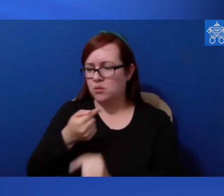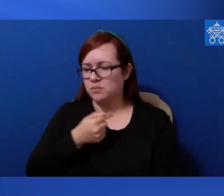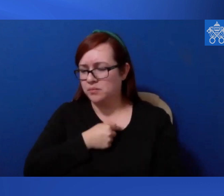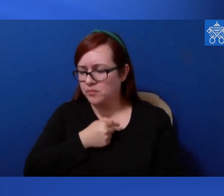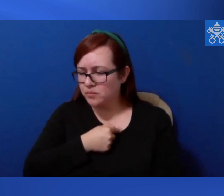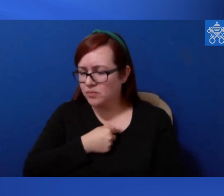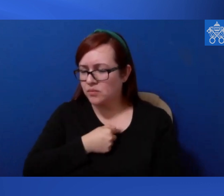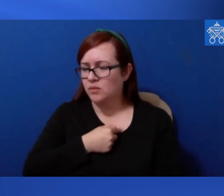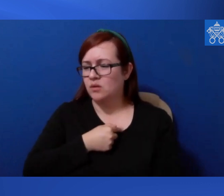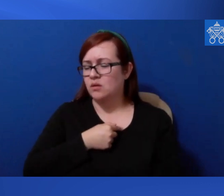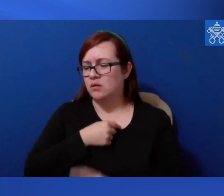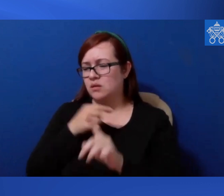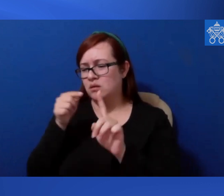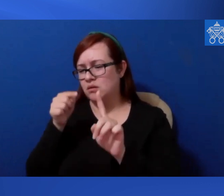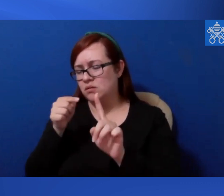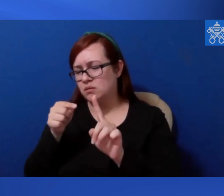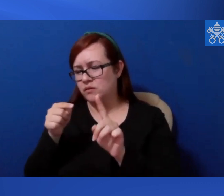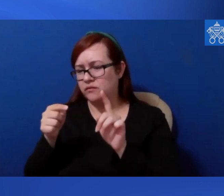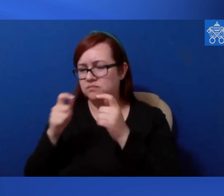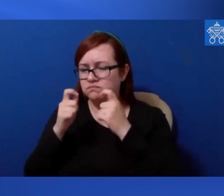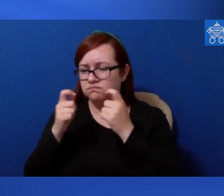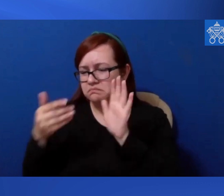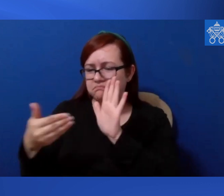Each one think of a person who has hurt us.